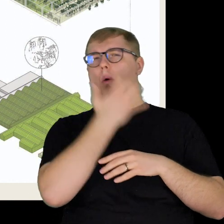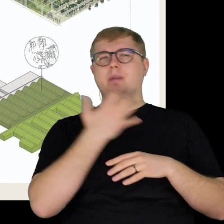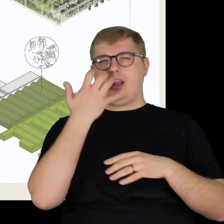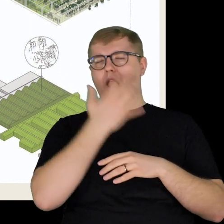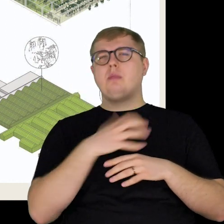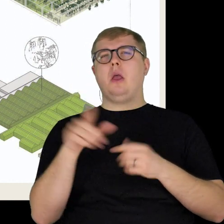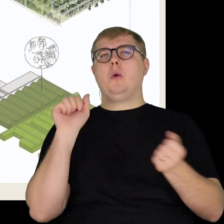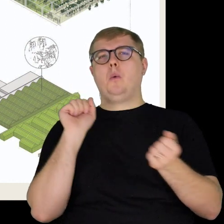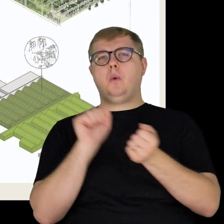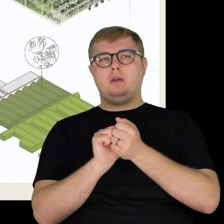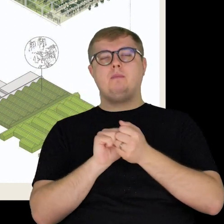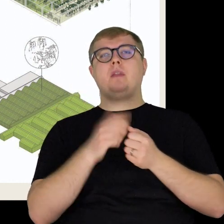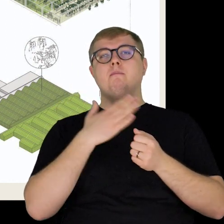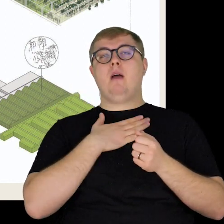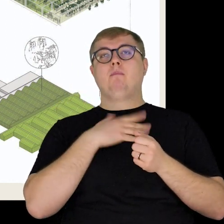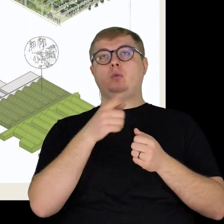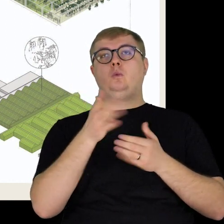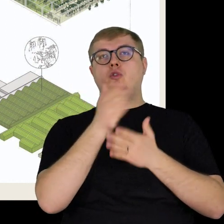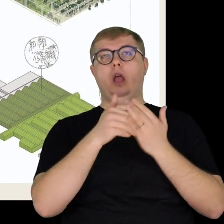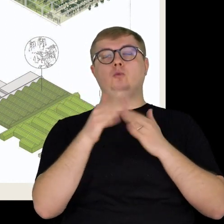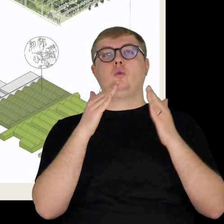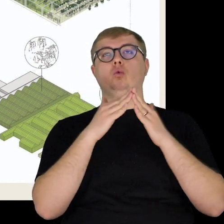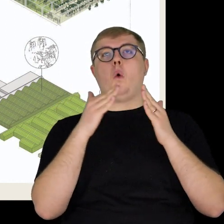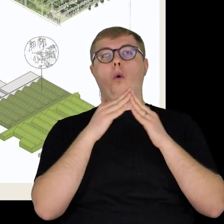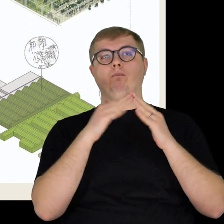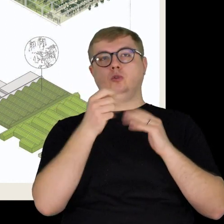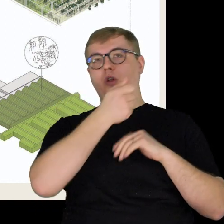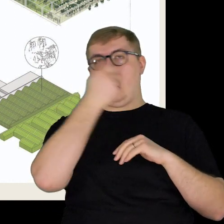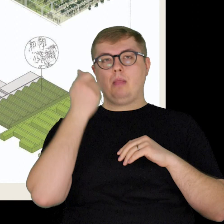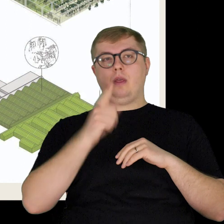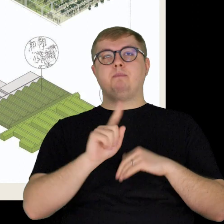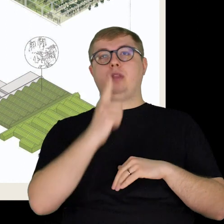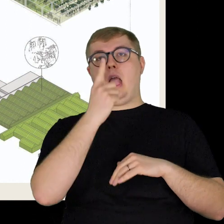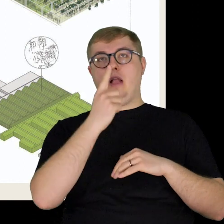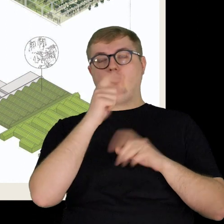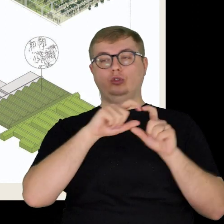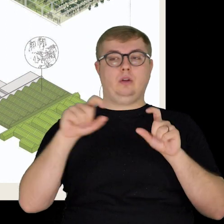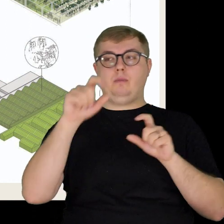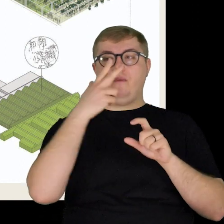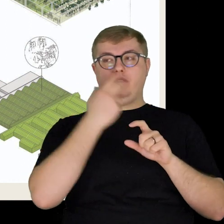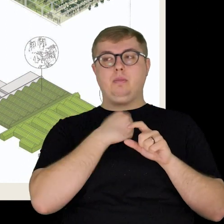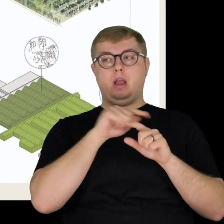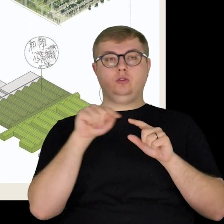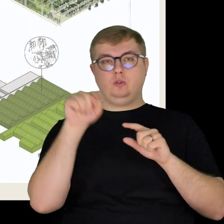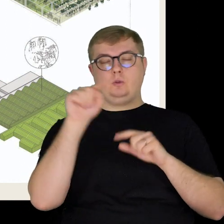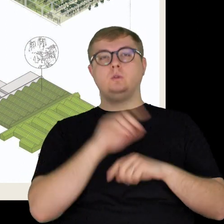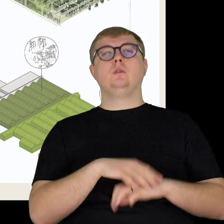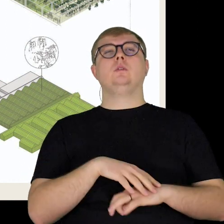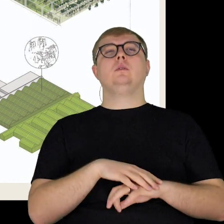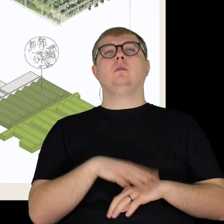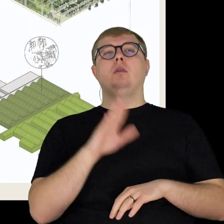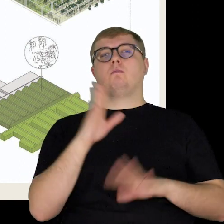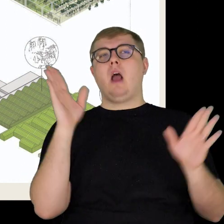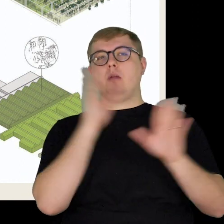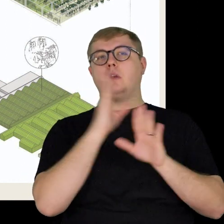thing that the first dimension that starts to sort of structure these spaces, is these kind of artificial atmospheres. And this is